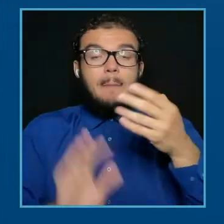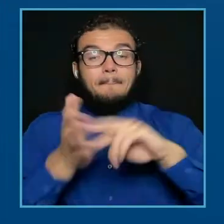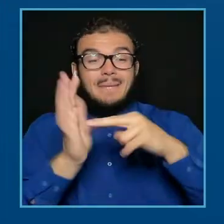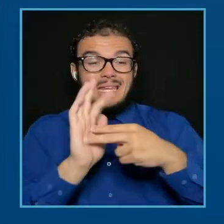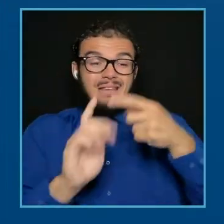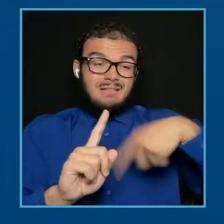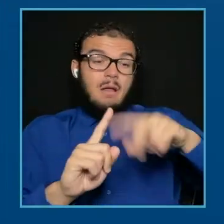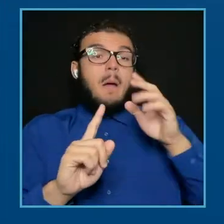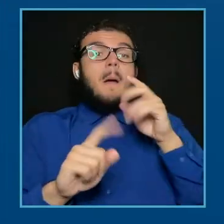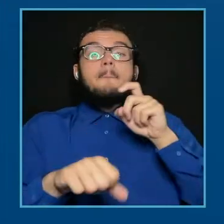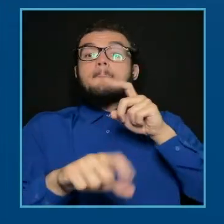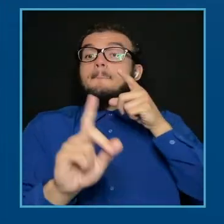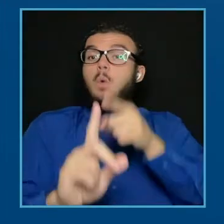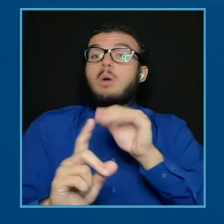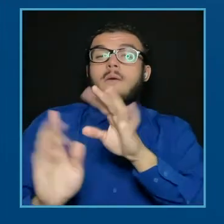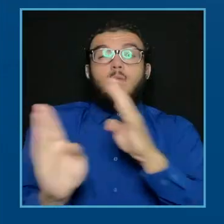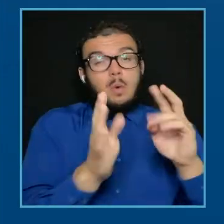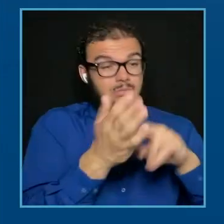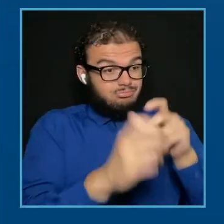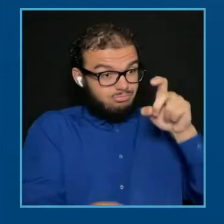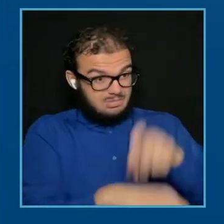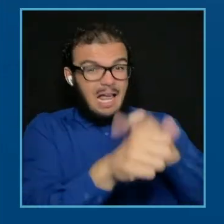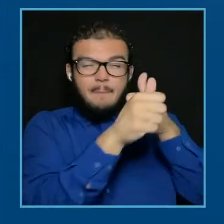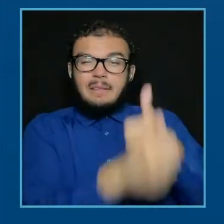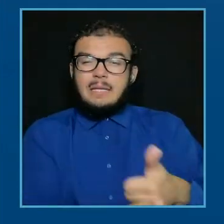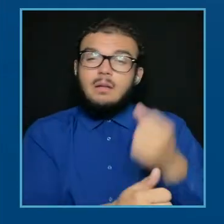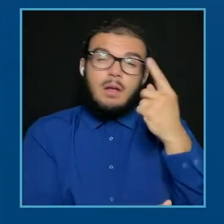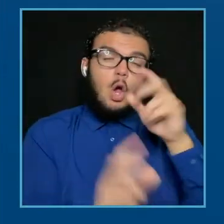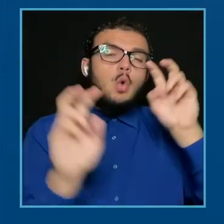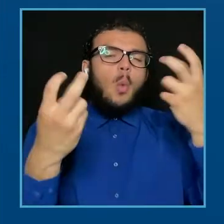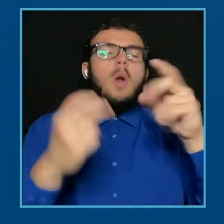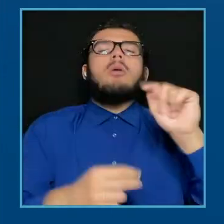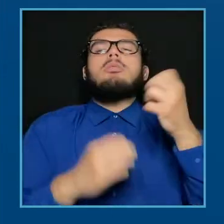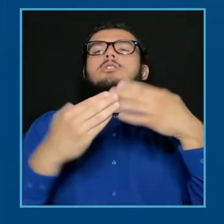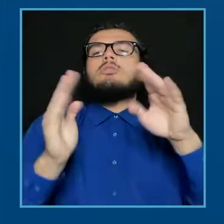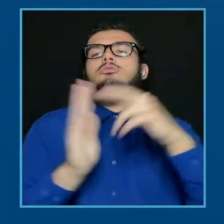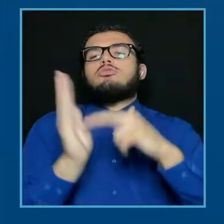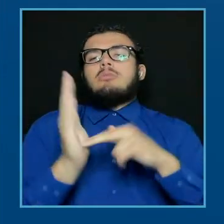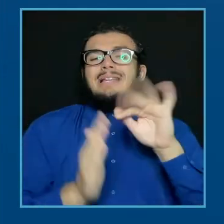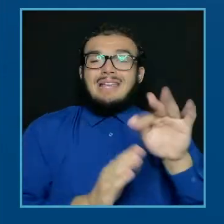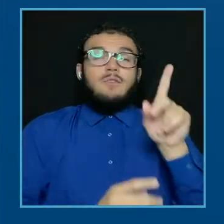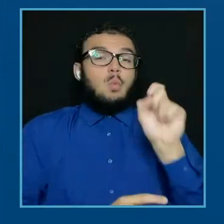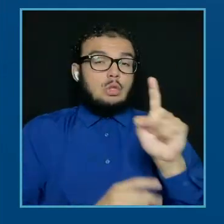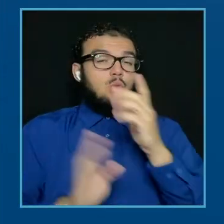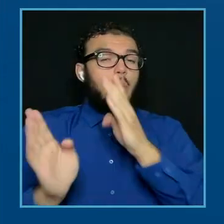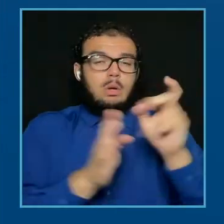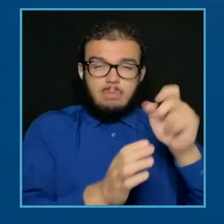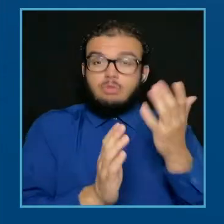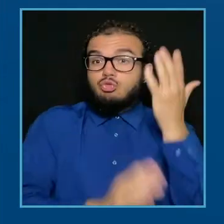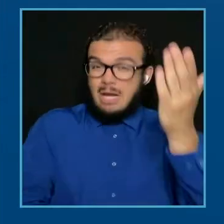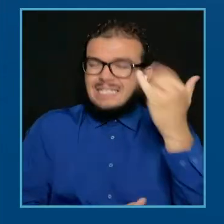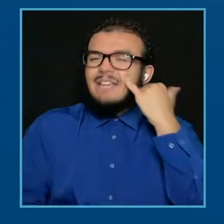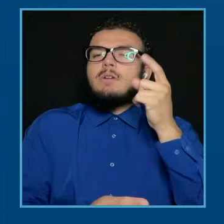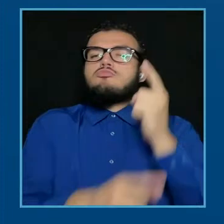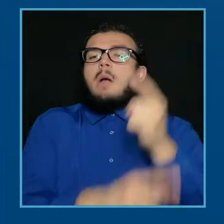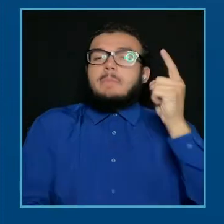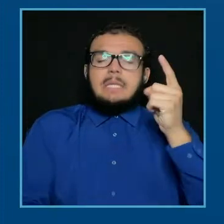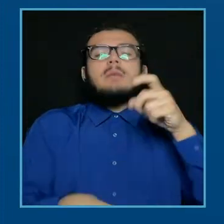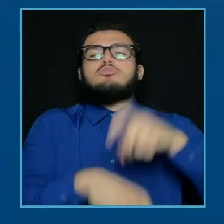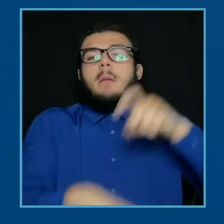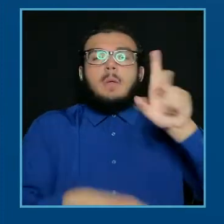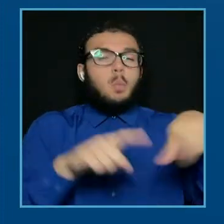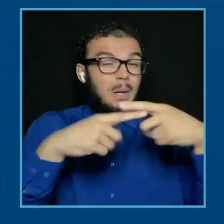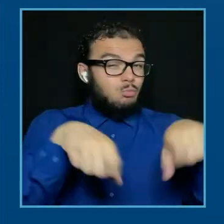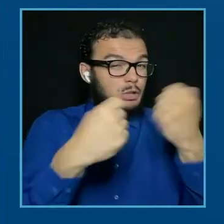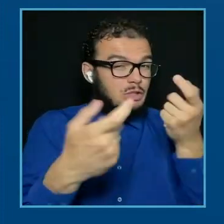to be considered timely, quote, the general rule is that if a question of order is to be raised, it must be raised promptly at the time a breach occurs. After debate